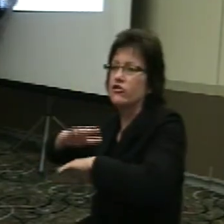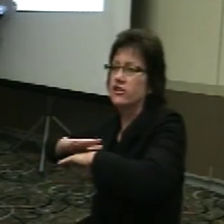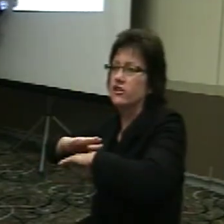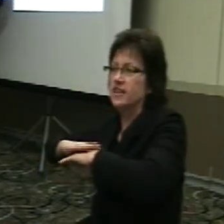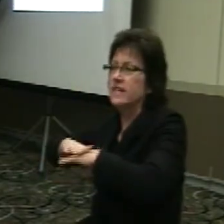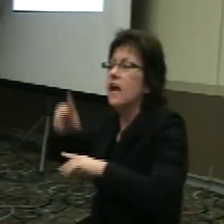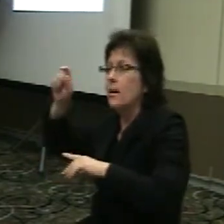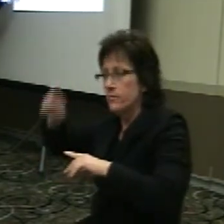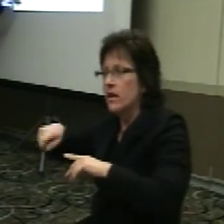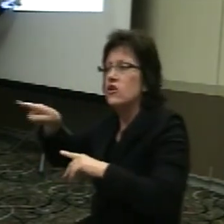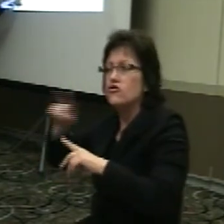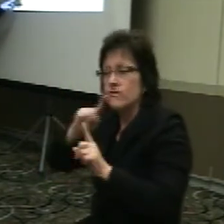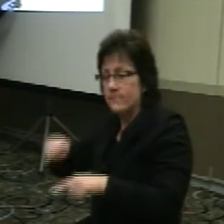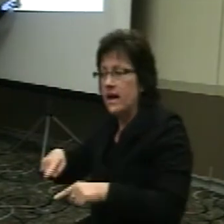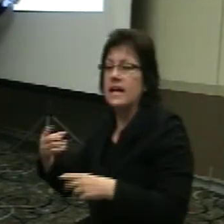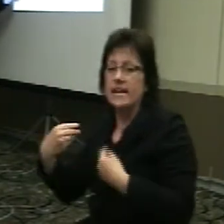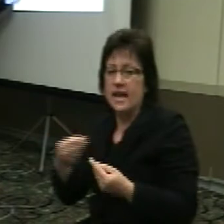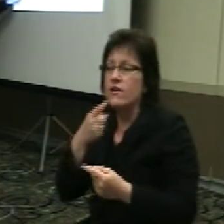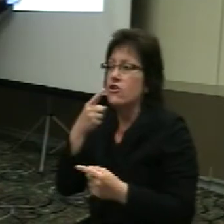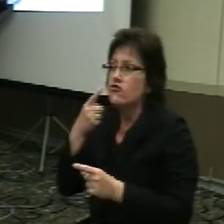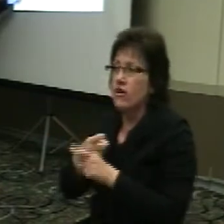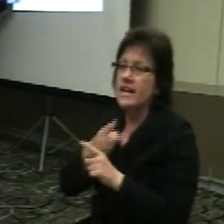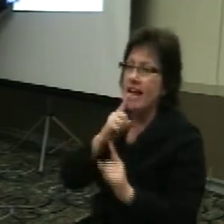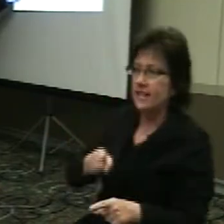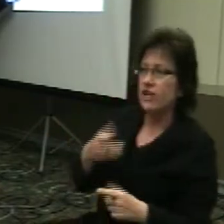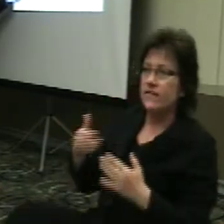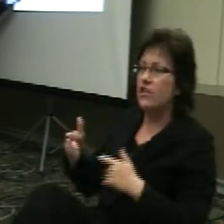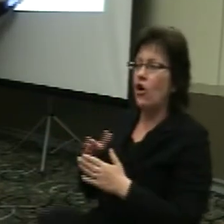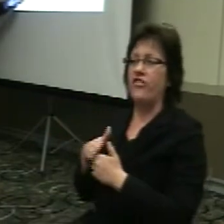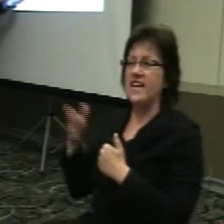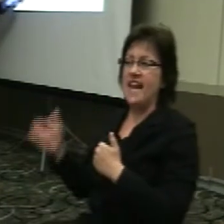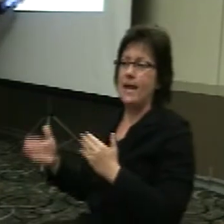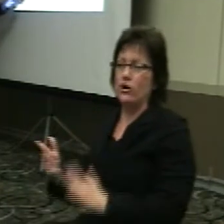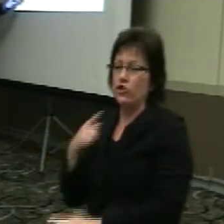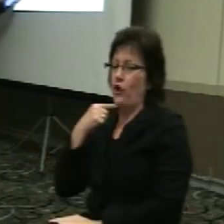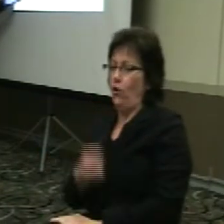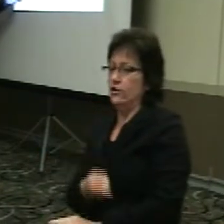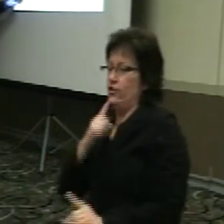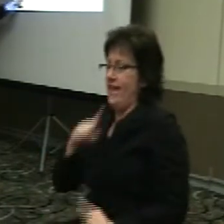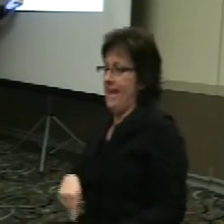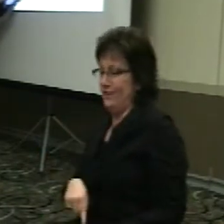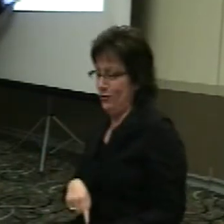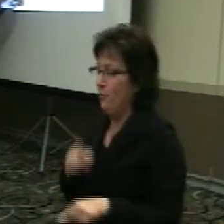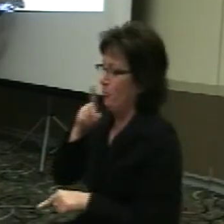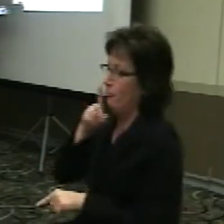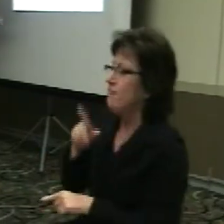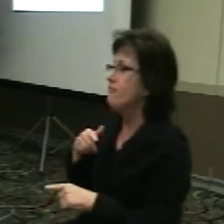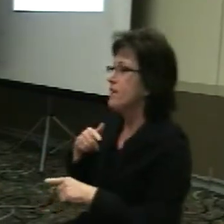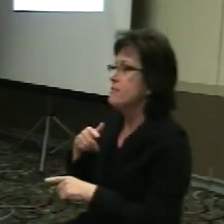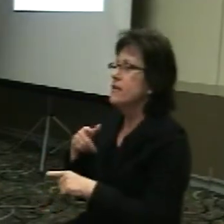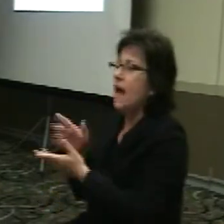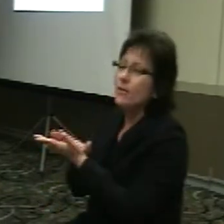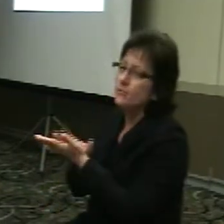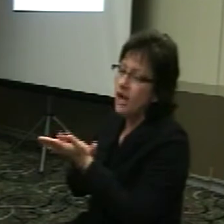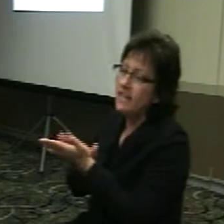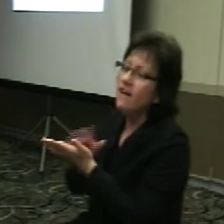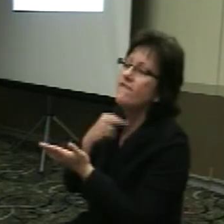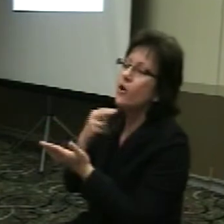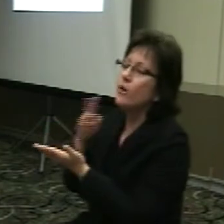respond. She gave a correct answer, even though she was prompted by her neighbor, all right? So I might have said, so I might have given a verbal praise if I'd have praised